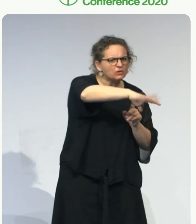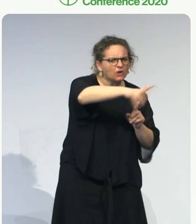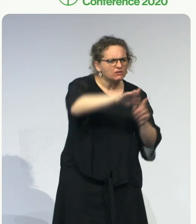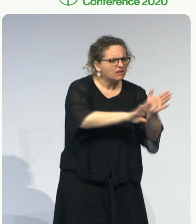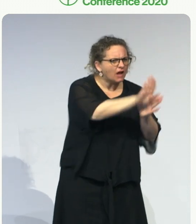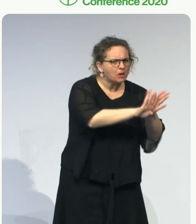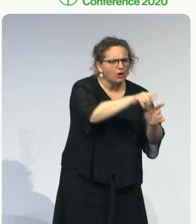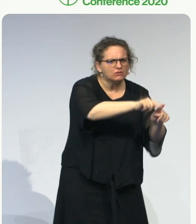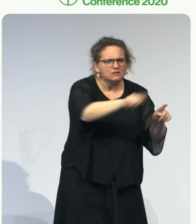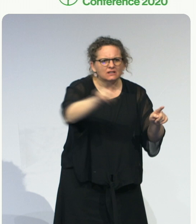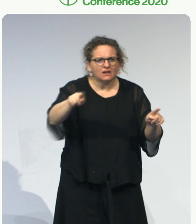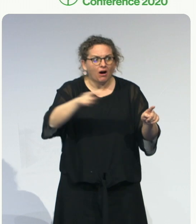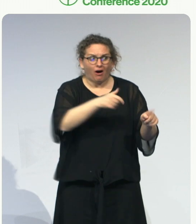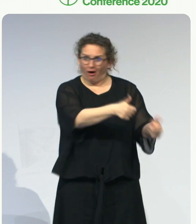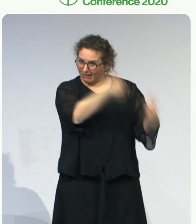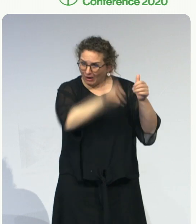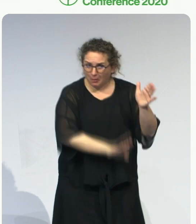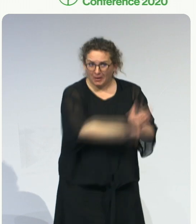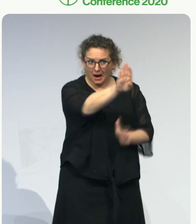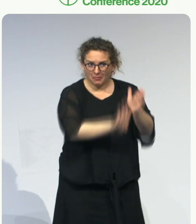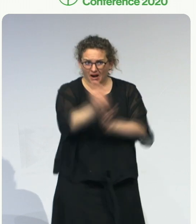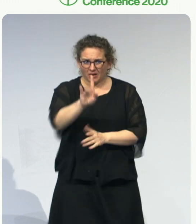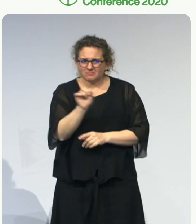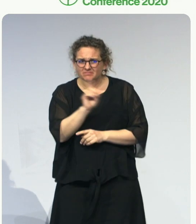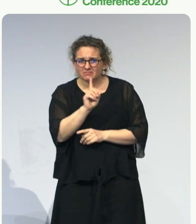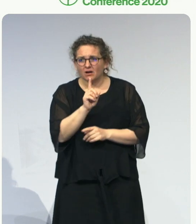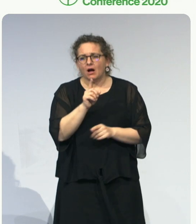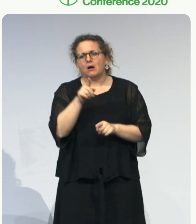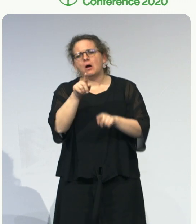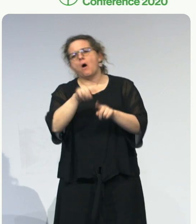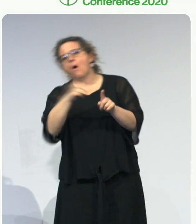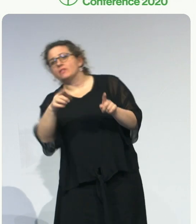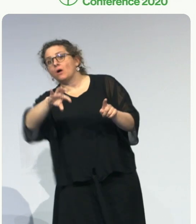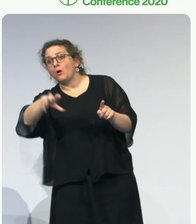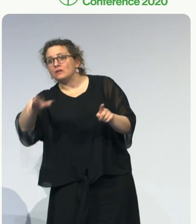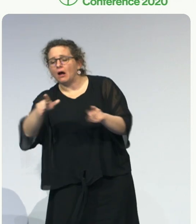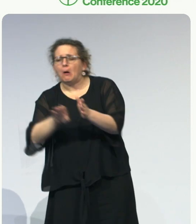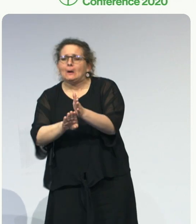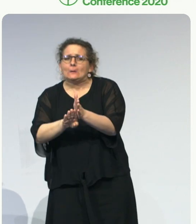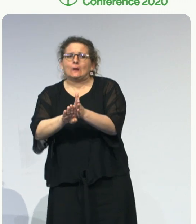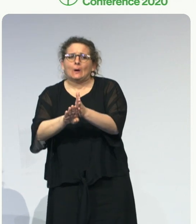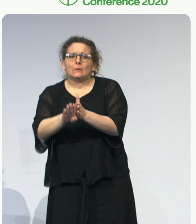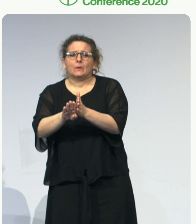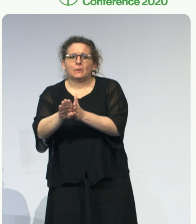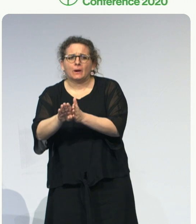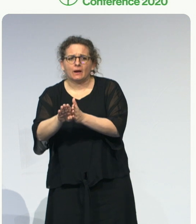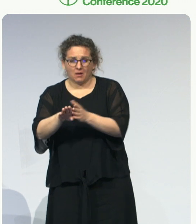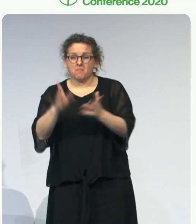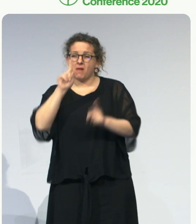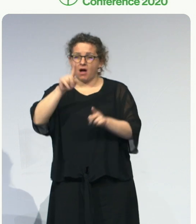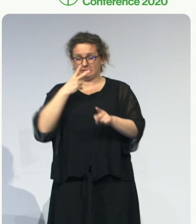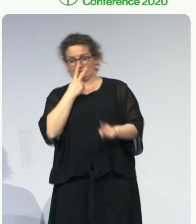rosy. Some of us are doing much better than others, but in totality, as a global community, we are way,